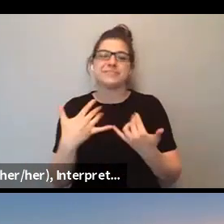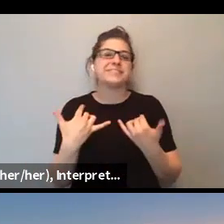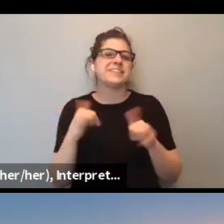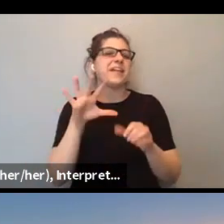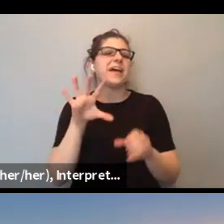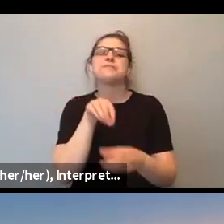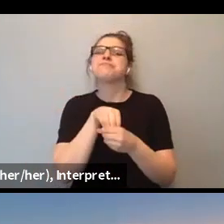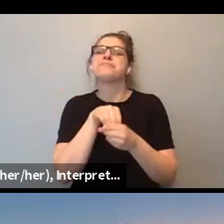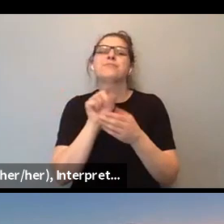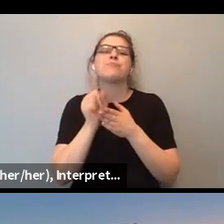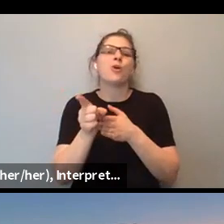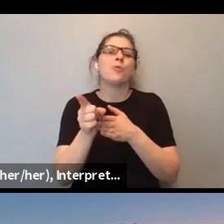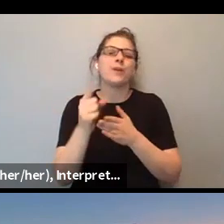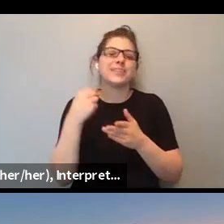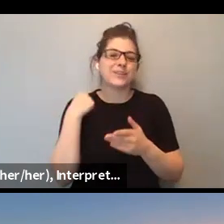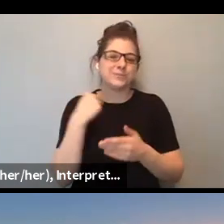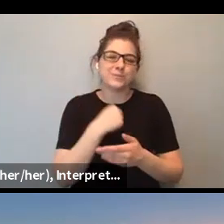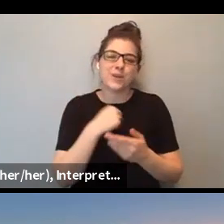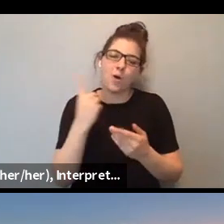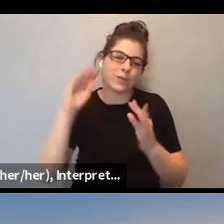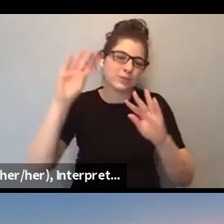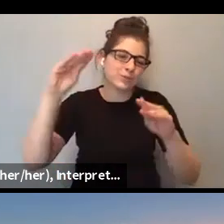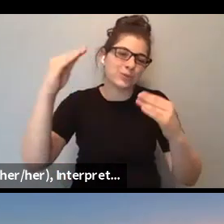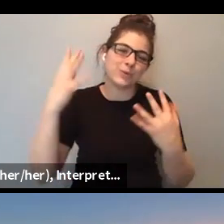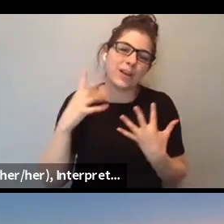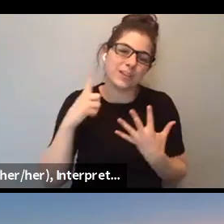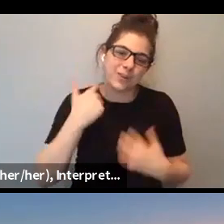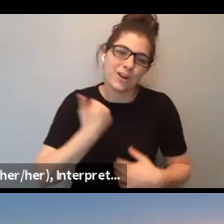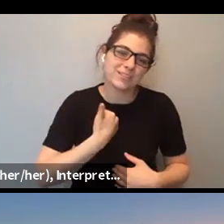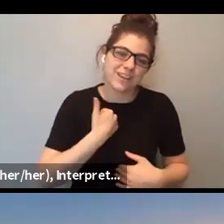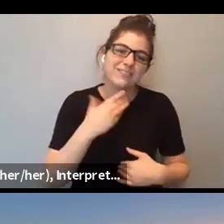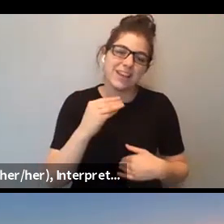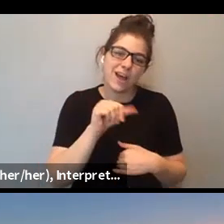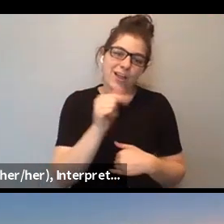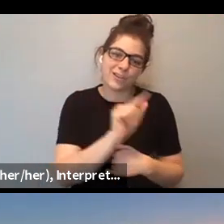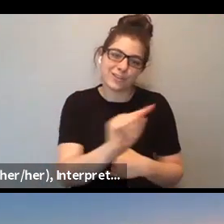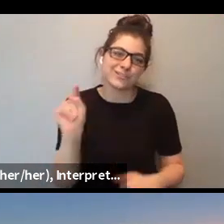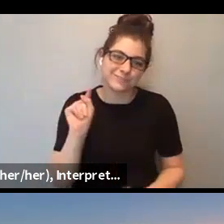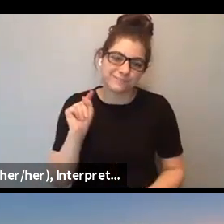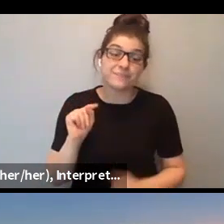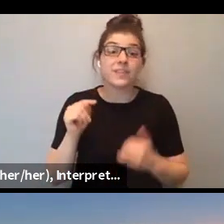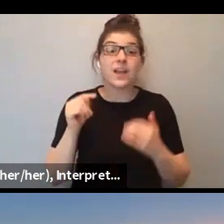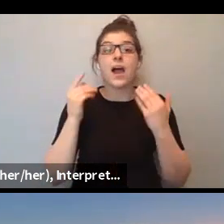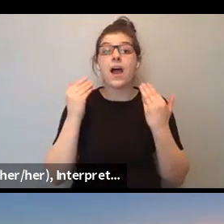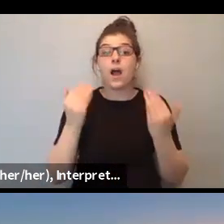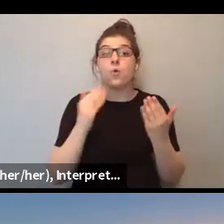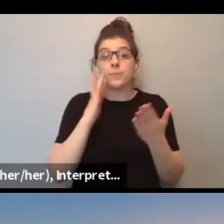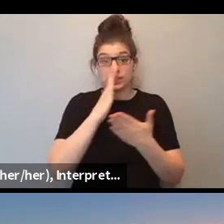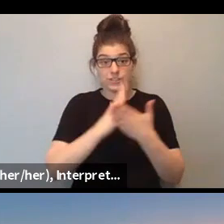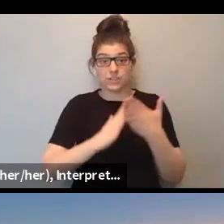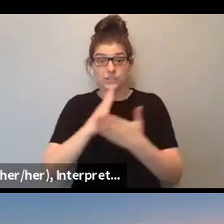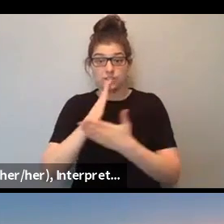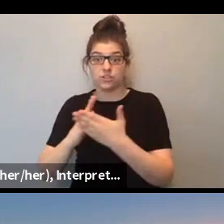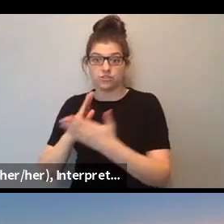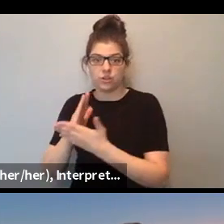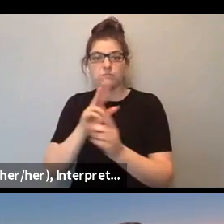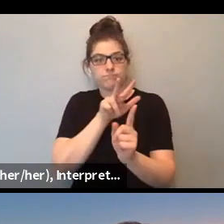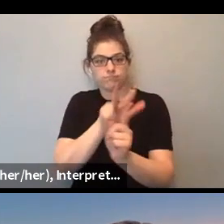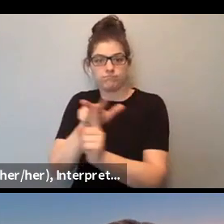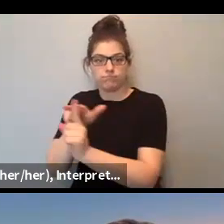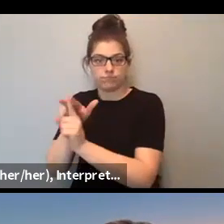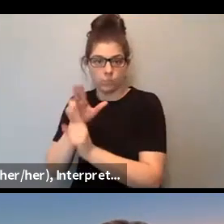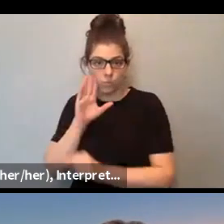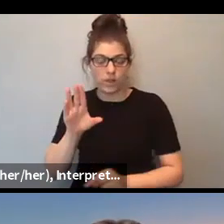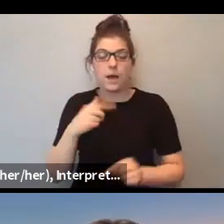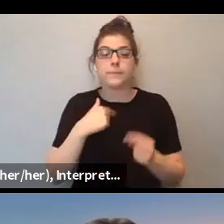and offer grace to ourselves and each other. So I want to start, we're going to go section by section. And what I'm going to do is read